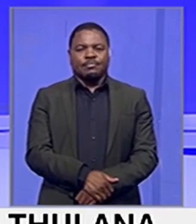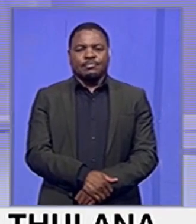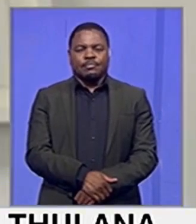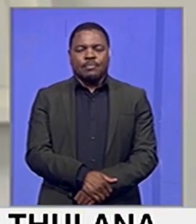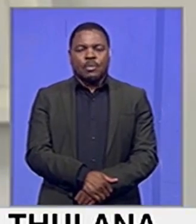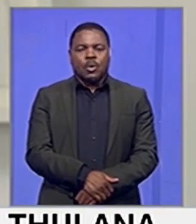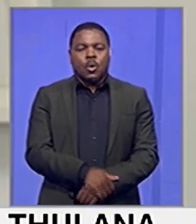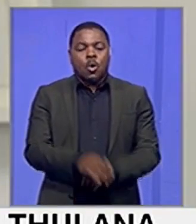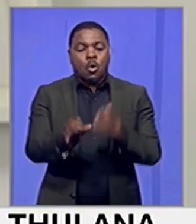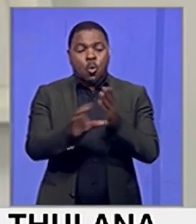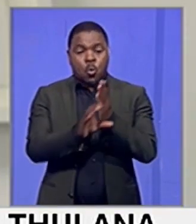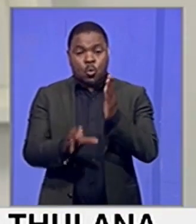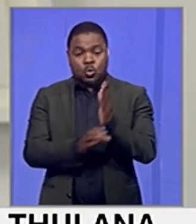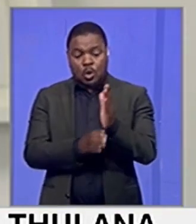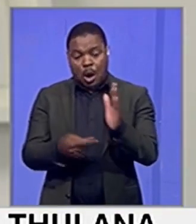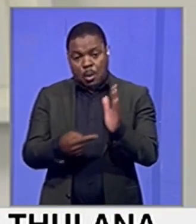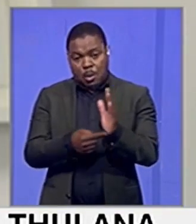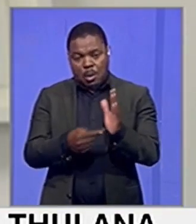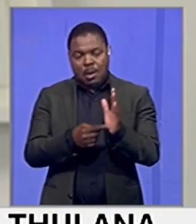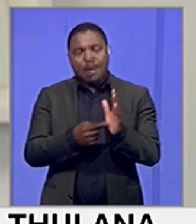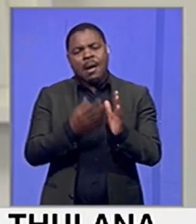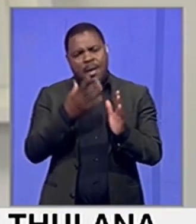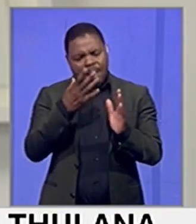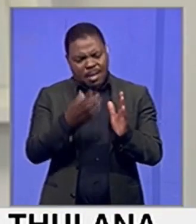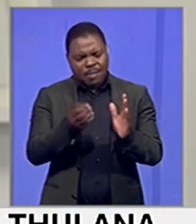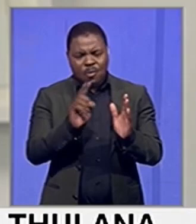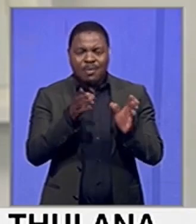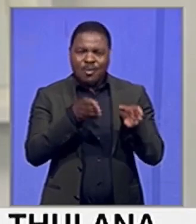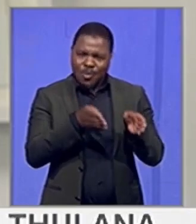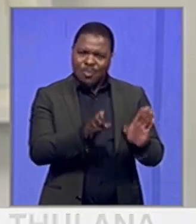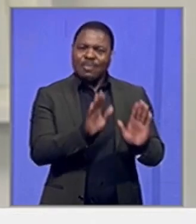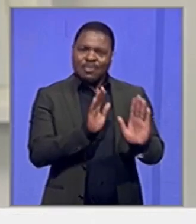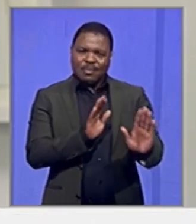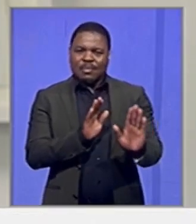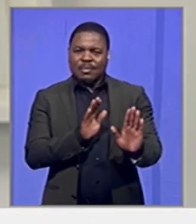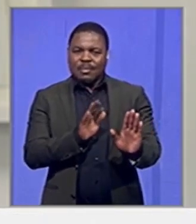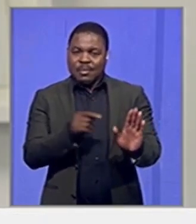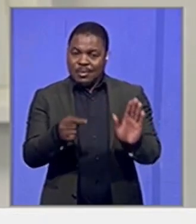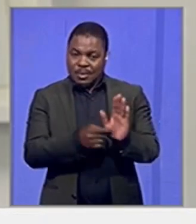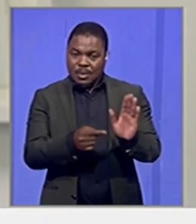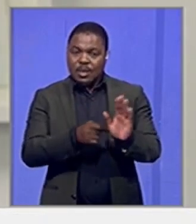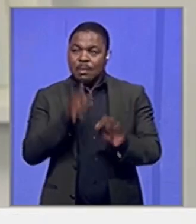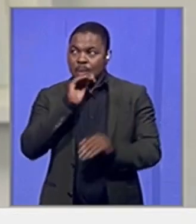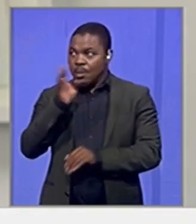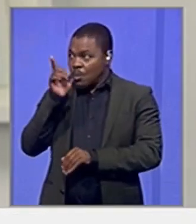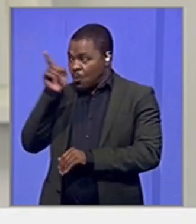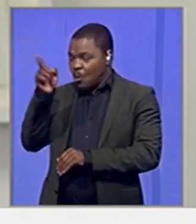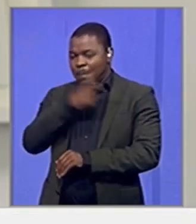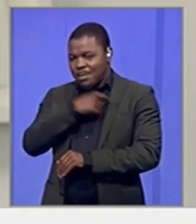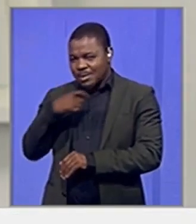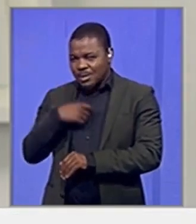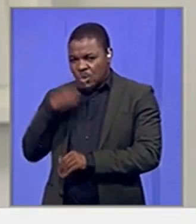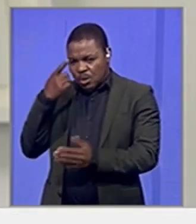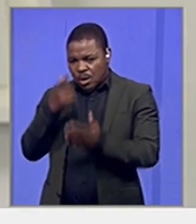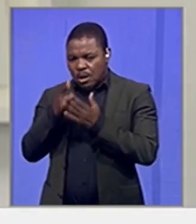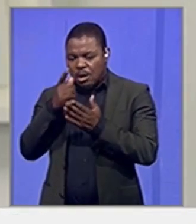The Constitution creates a mechanism which effectively directs the President to bring